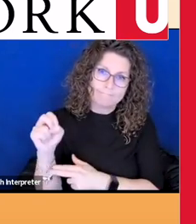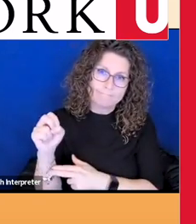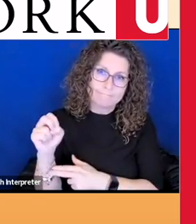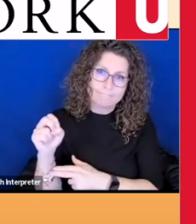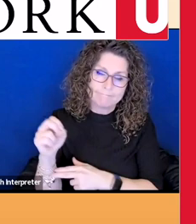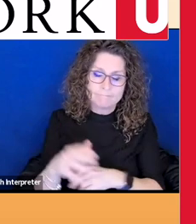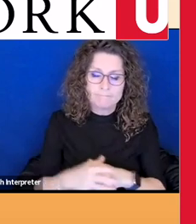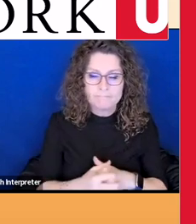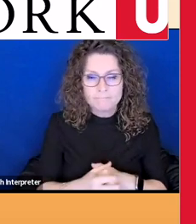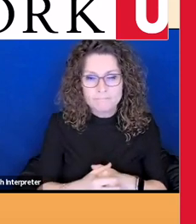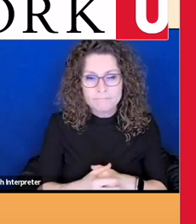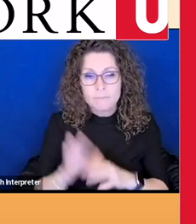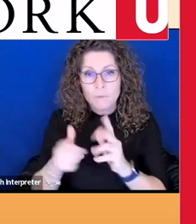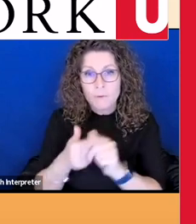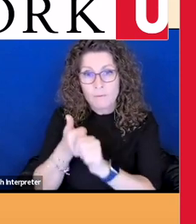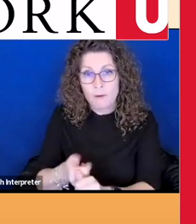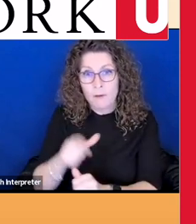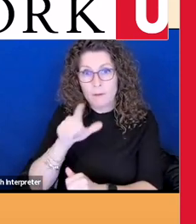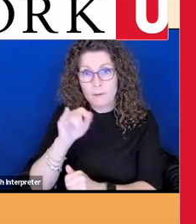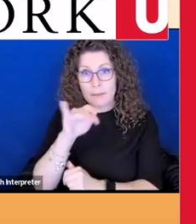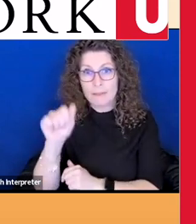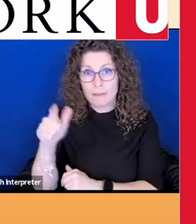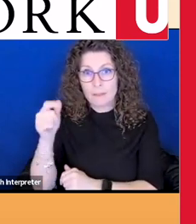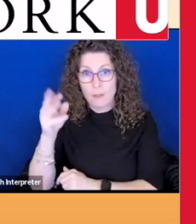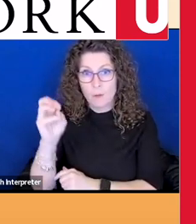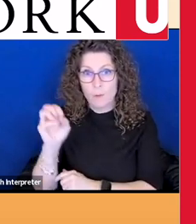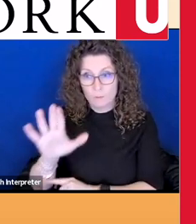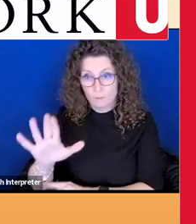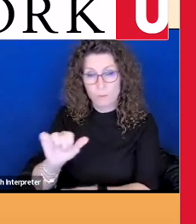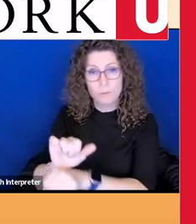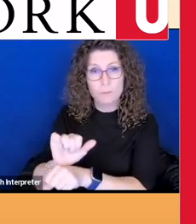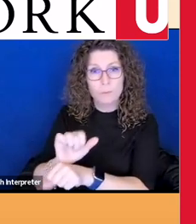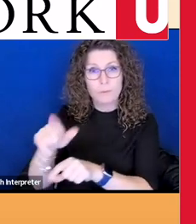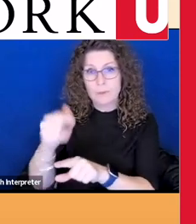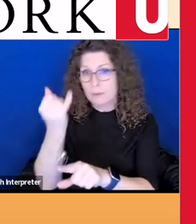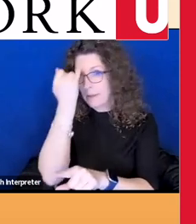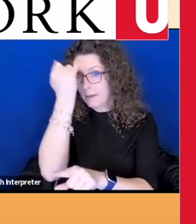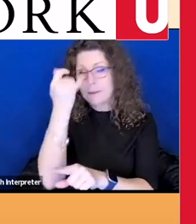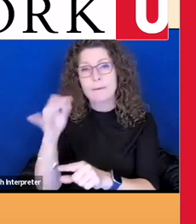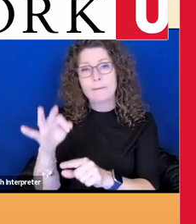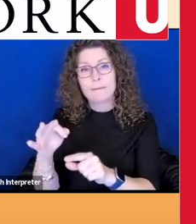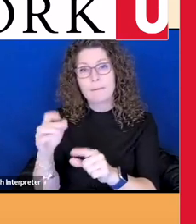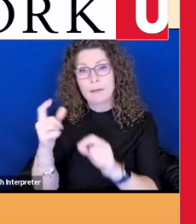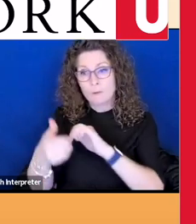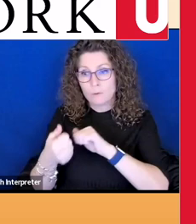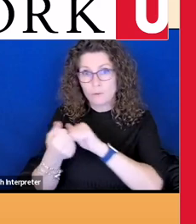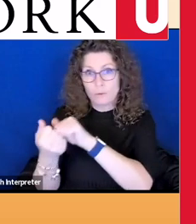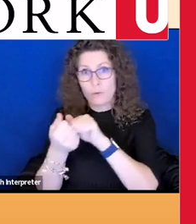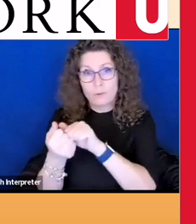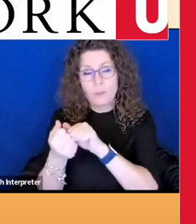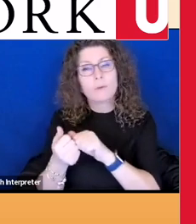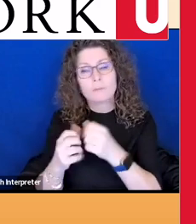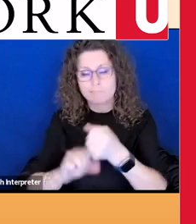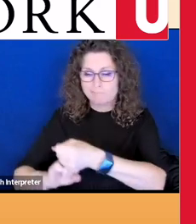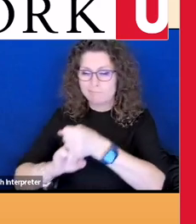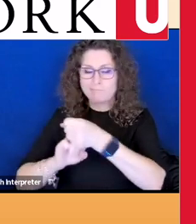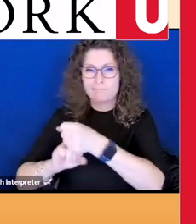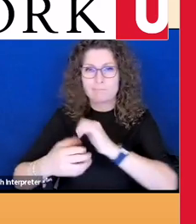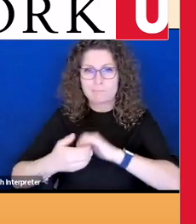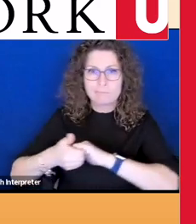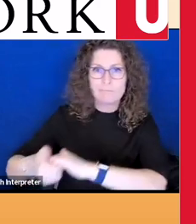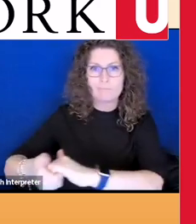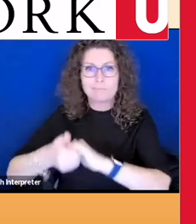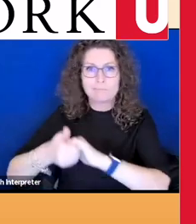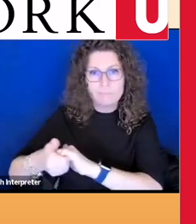Following Lisa Lowe's work, this intimacy of solidarity was of course linked to other global intimacies that